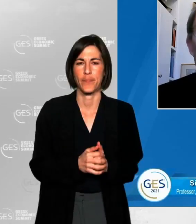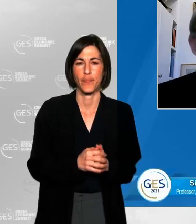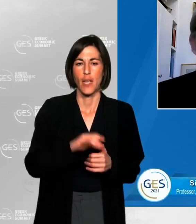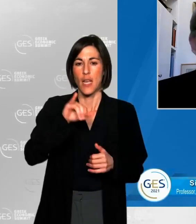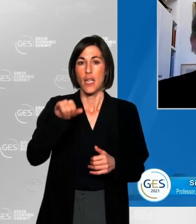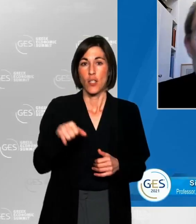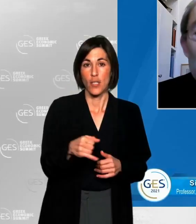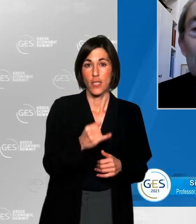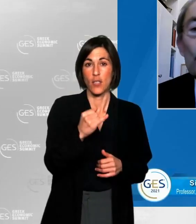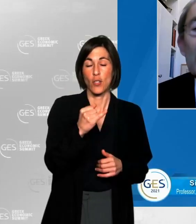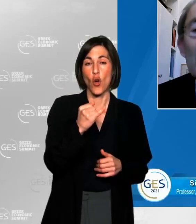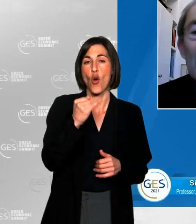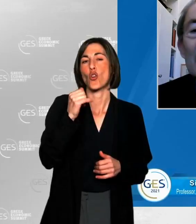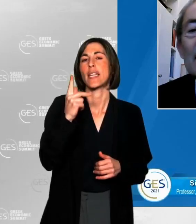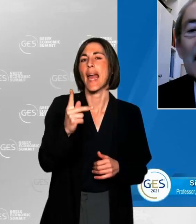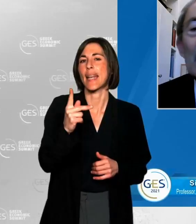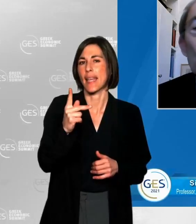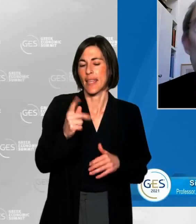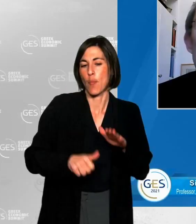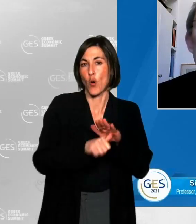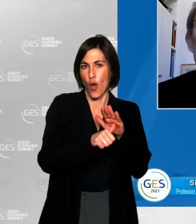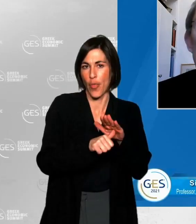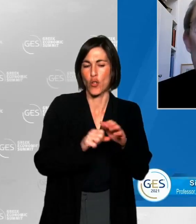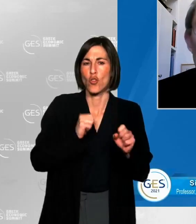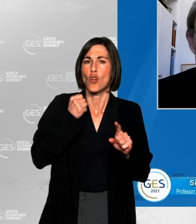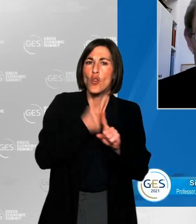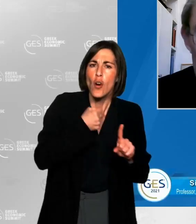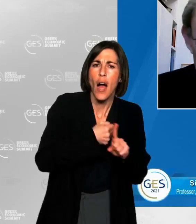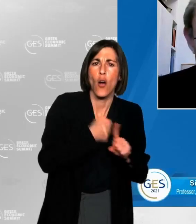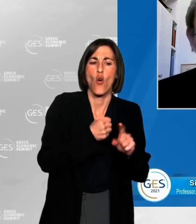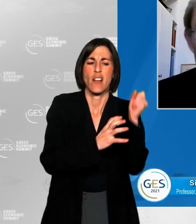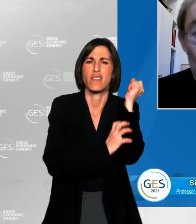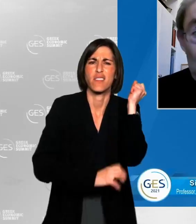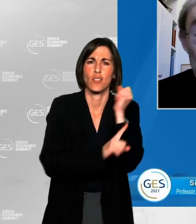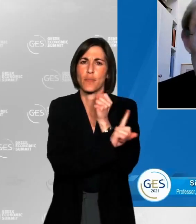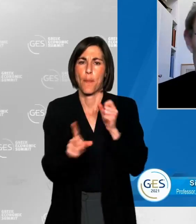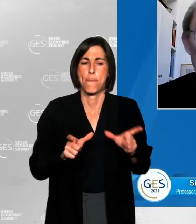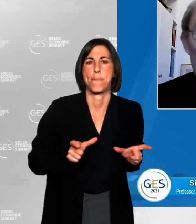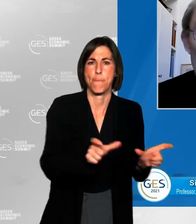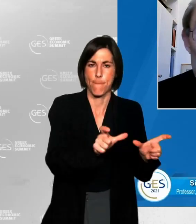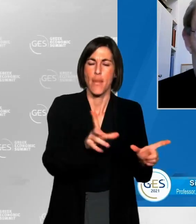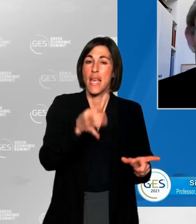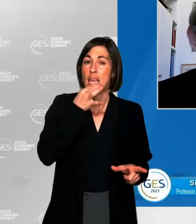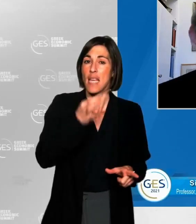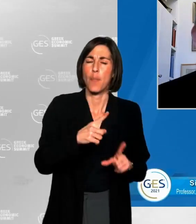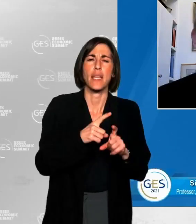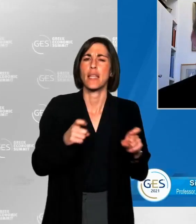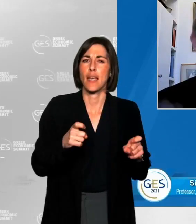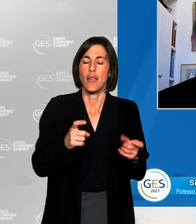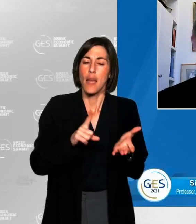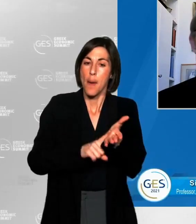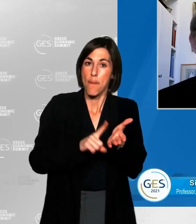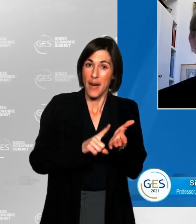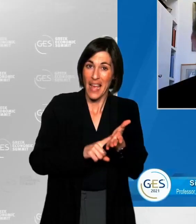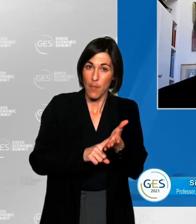in his war against poverty to say that all we need to do is to make sure that the economy grows and everyone will benefit. It's